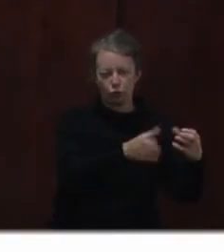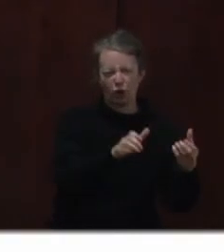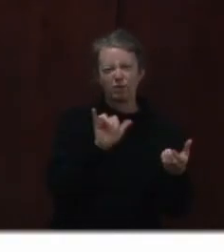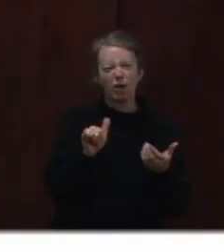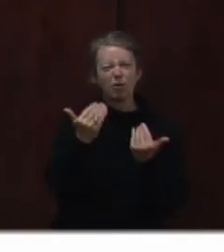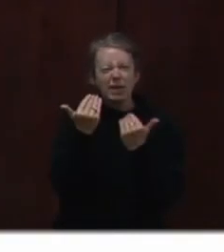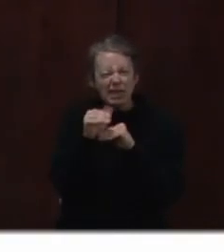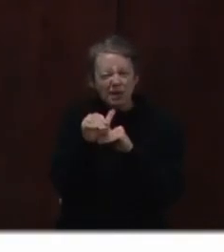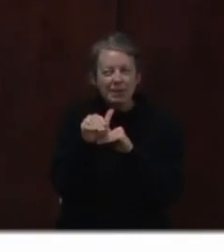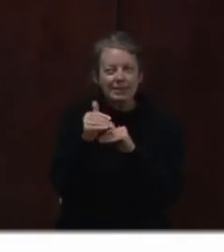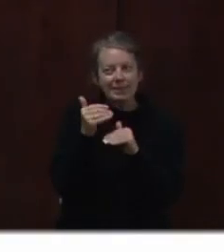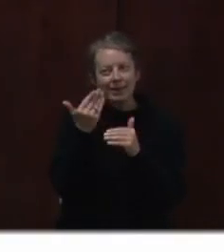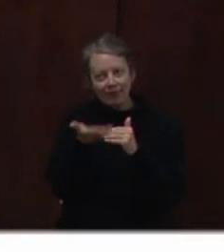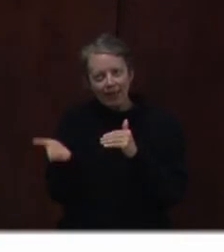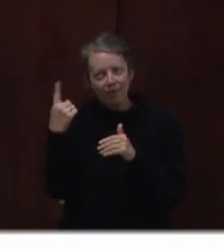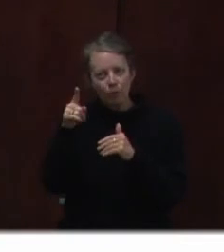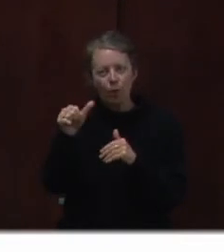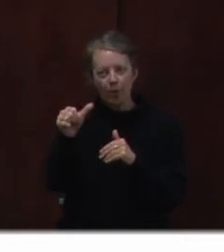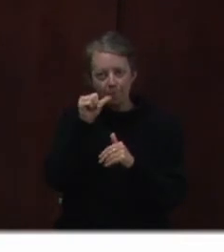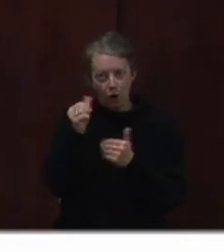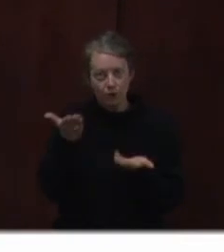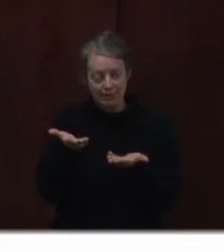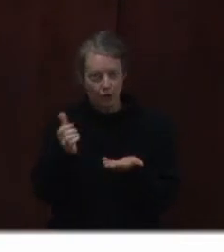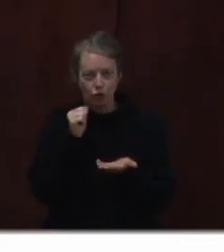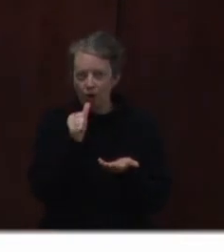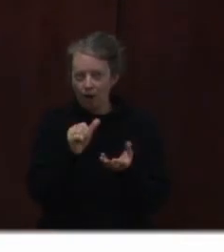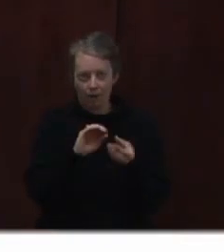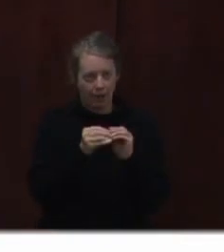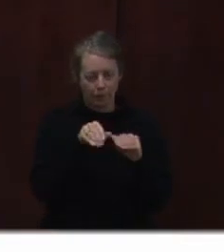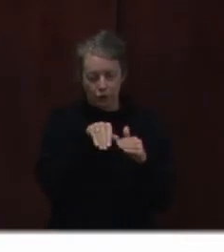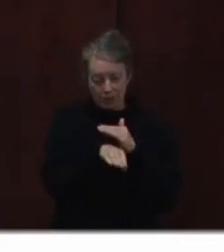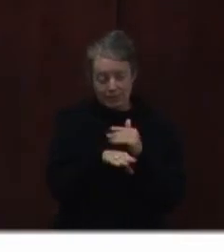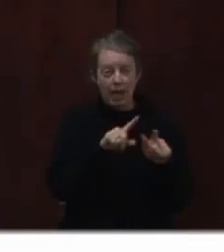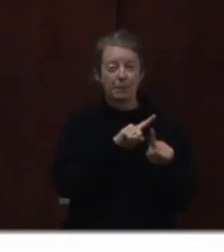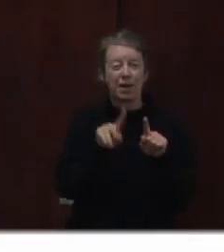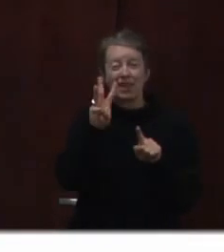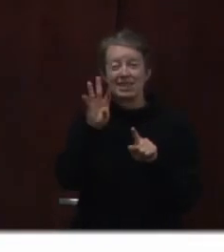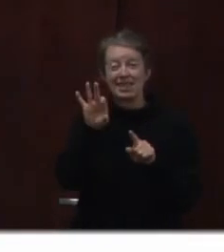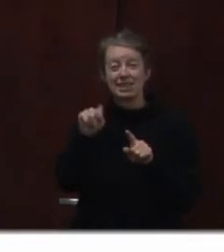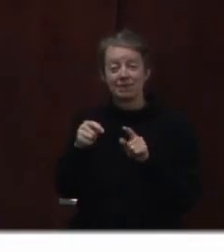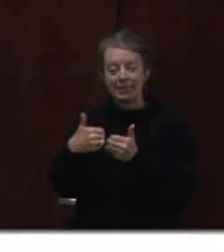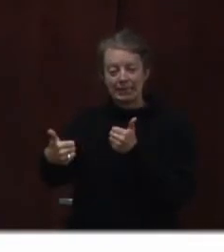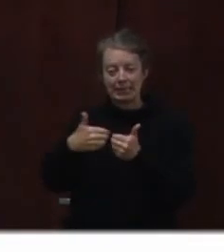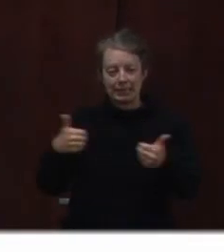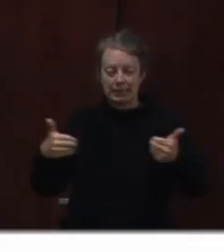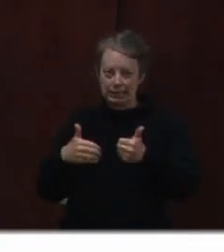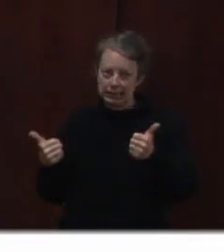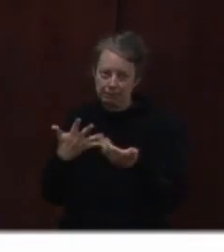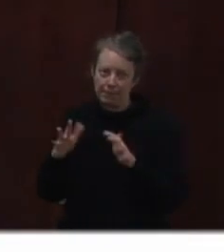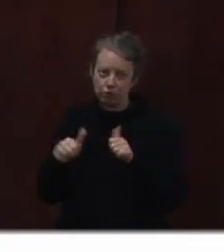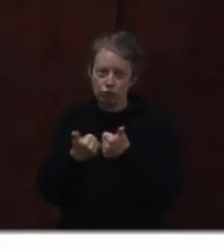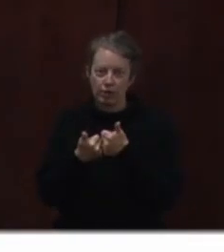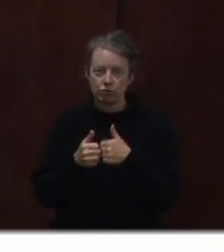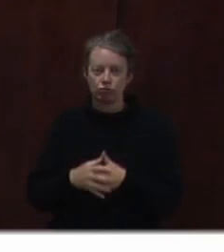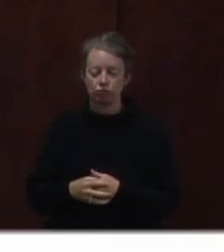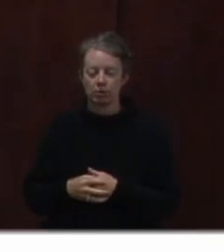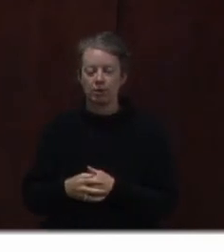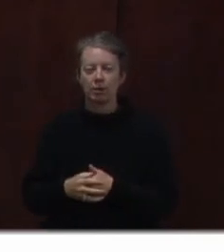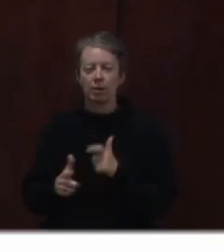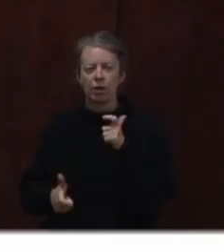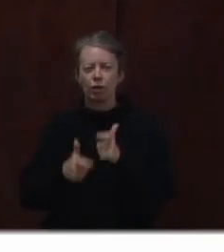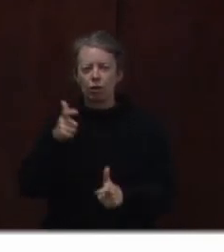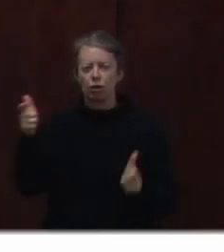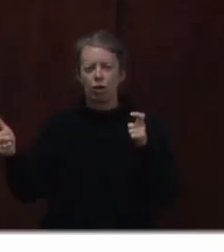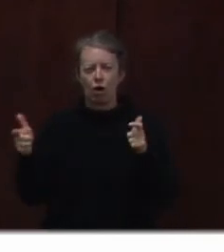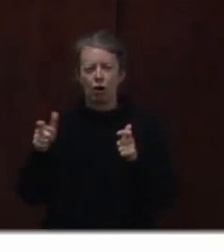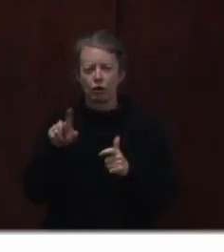factor, not that percent capacity or the number, but allowing 6 feet between parties. Large indoor venues